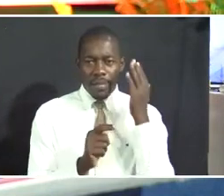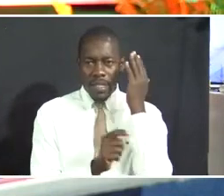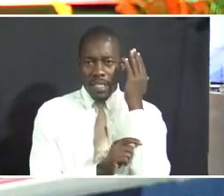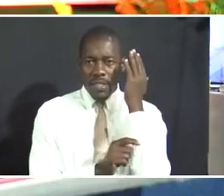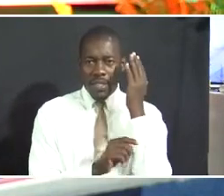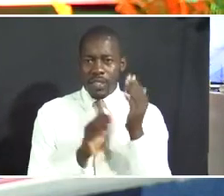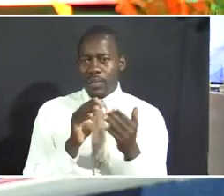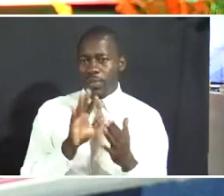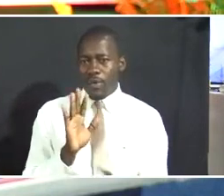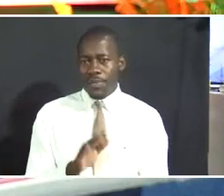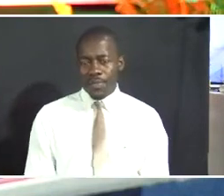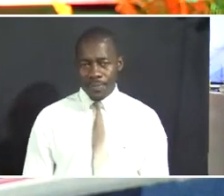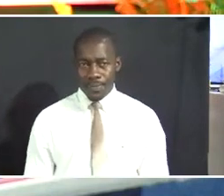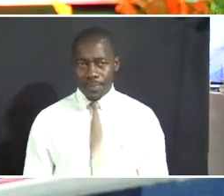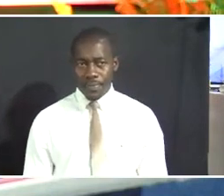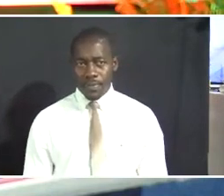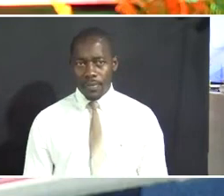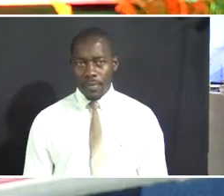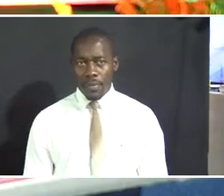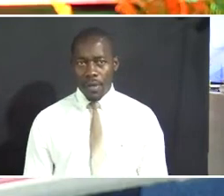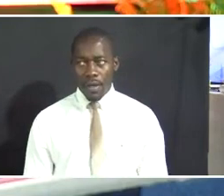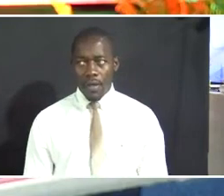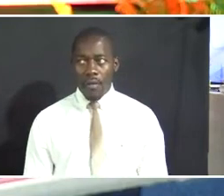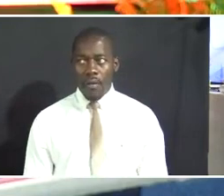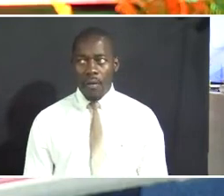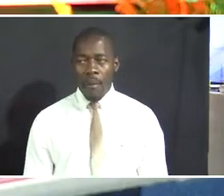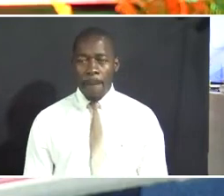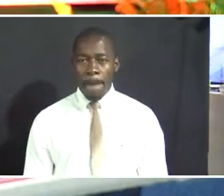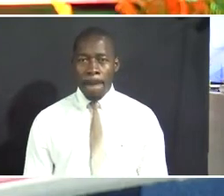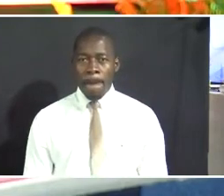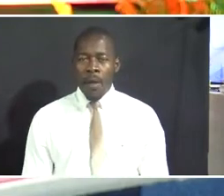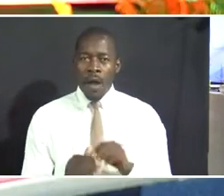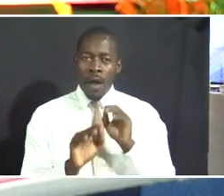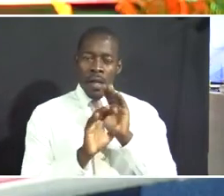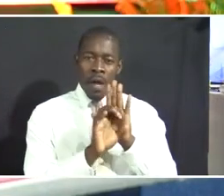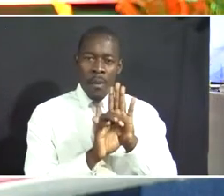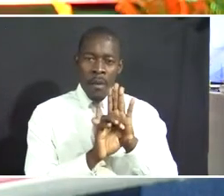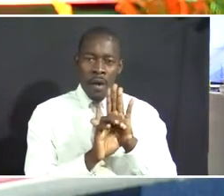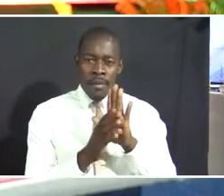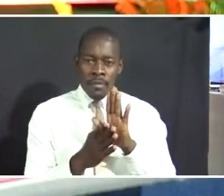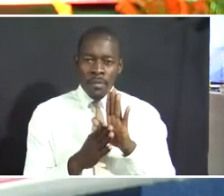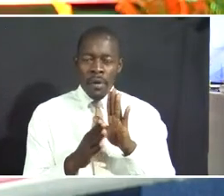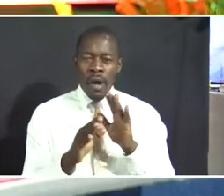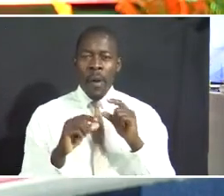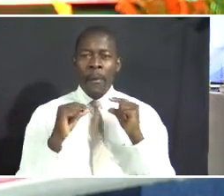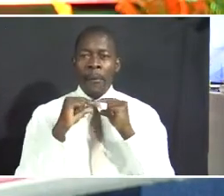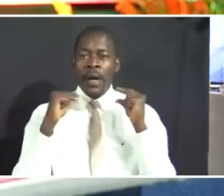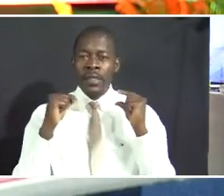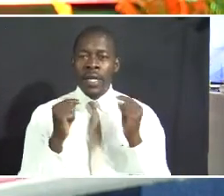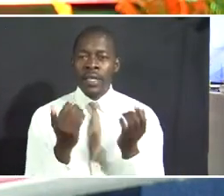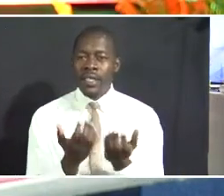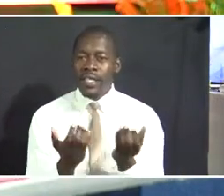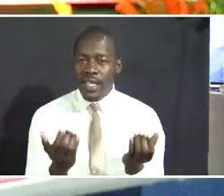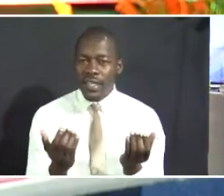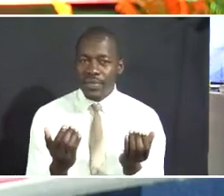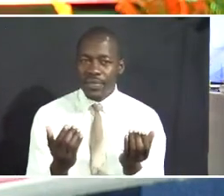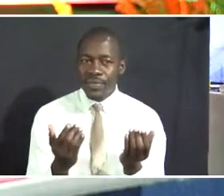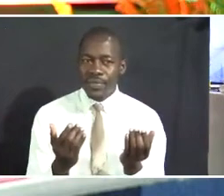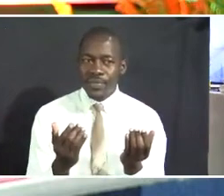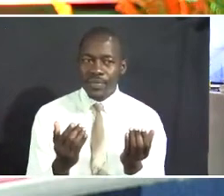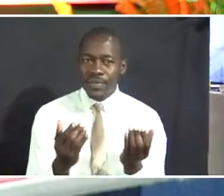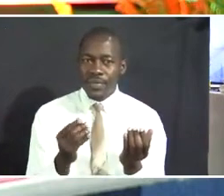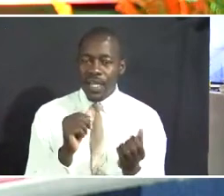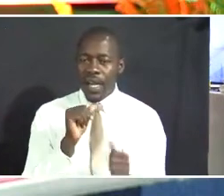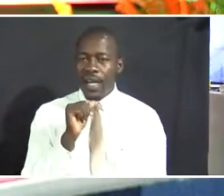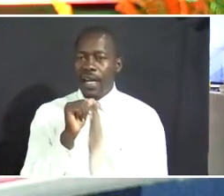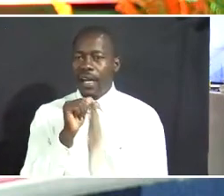sometimes we have a perception that pastors' children are not disciplined. Elders'